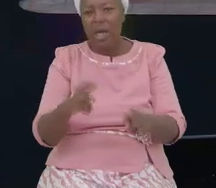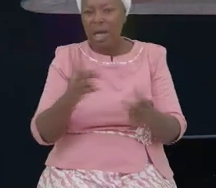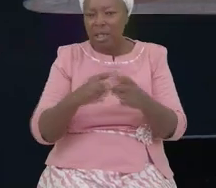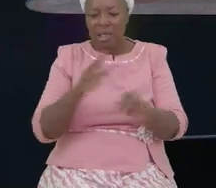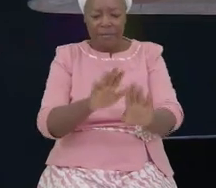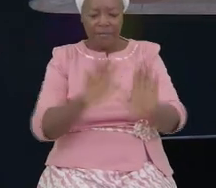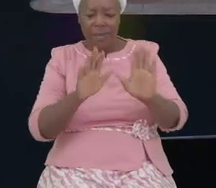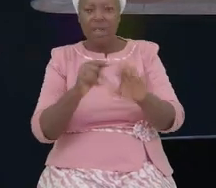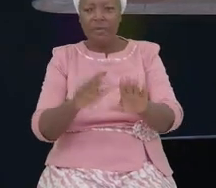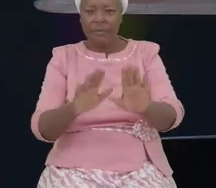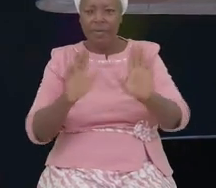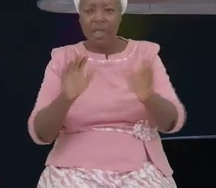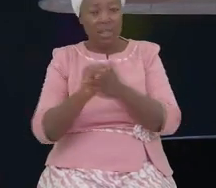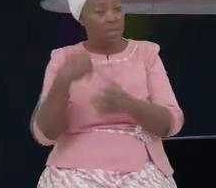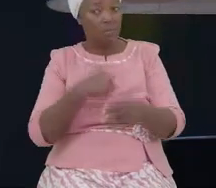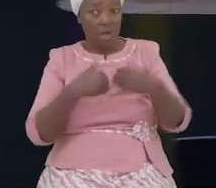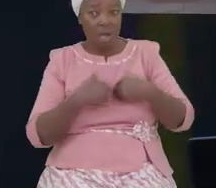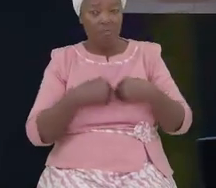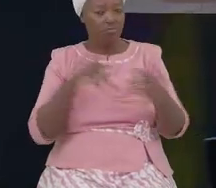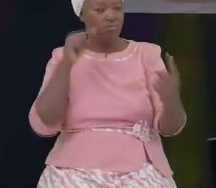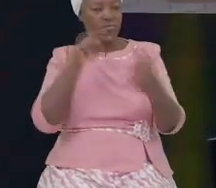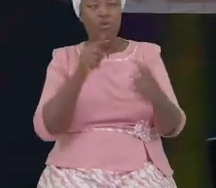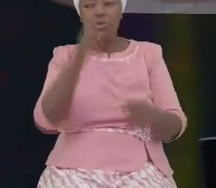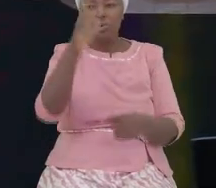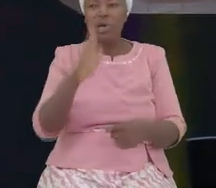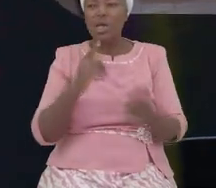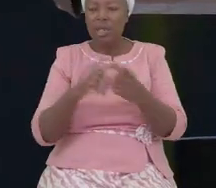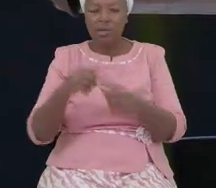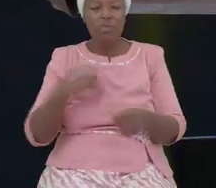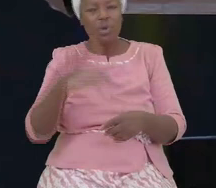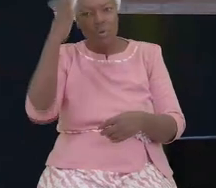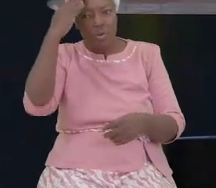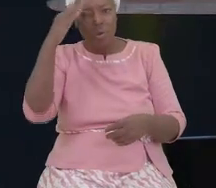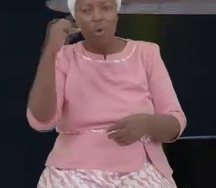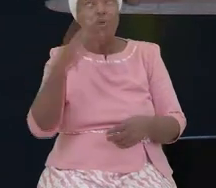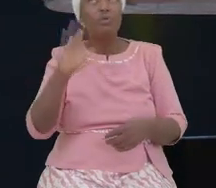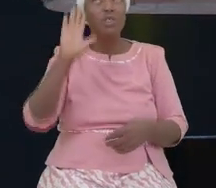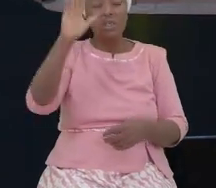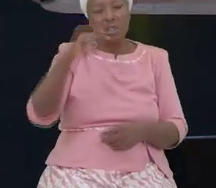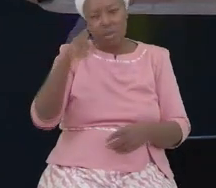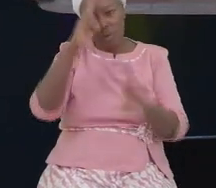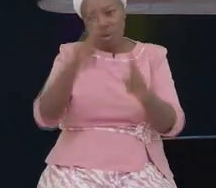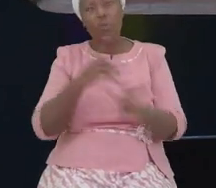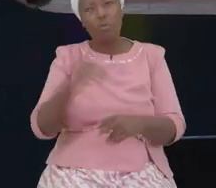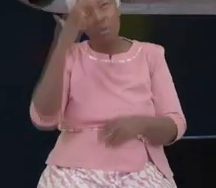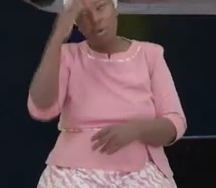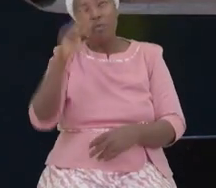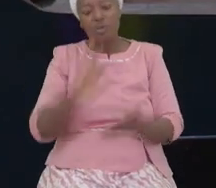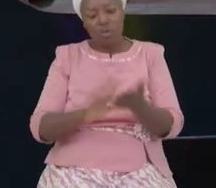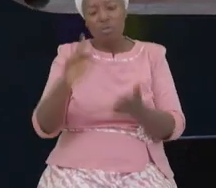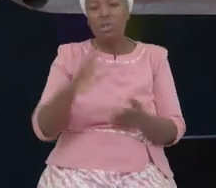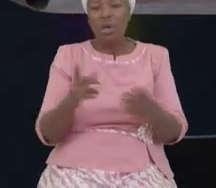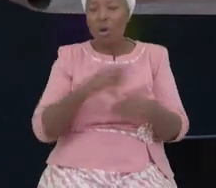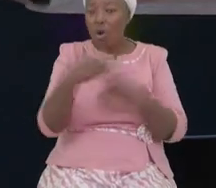filial fear that we have towards God, and we're conscious of his honor, we're conscious of his glory all